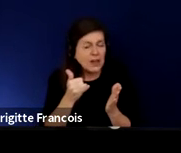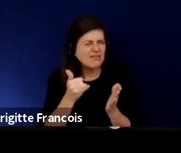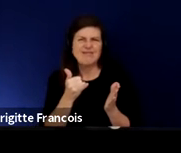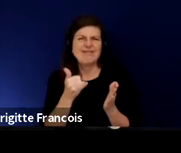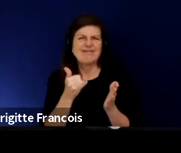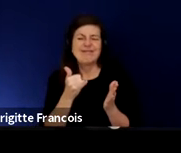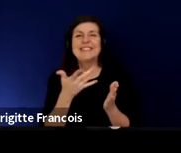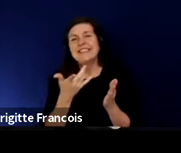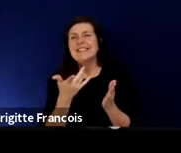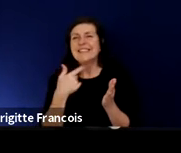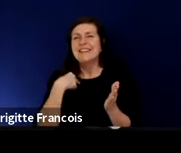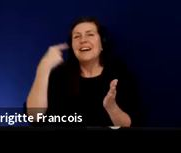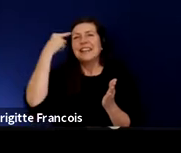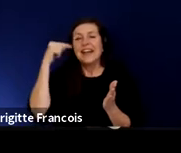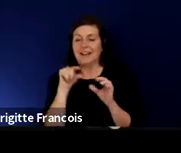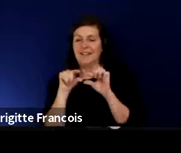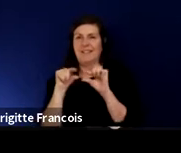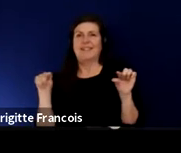reason